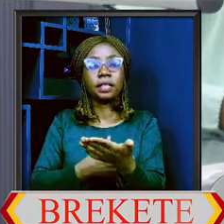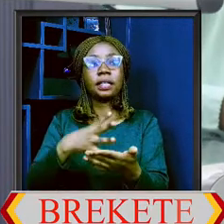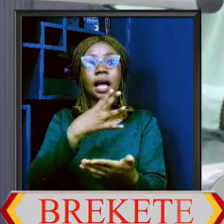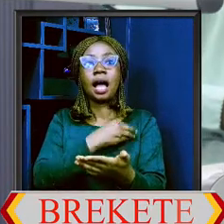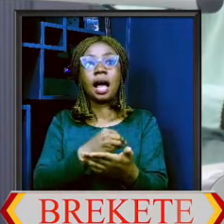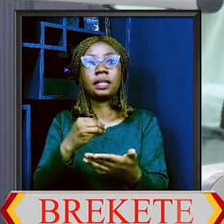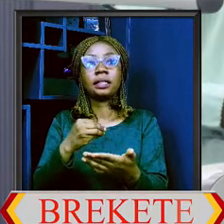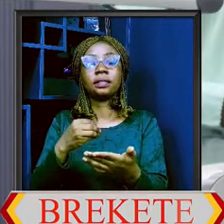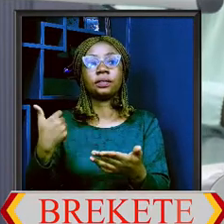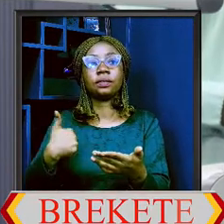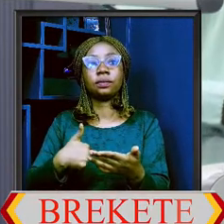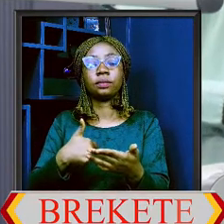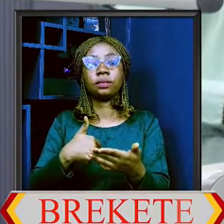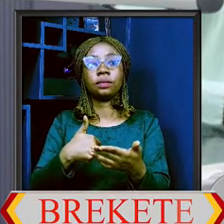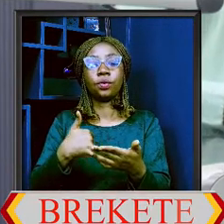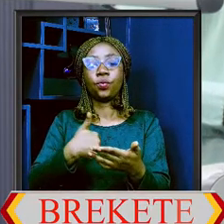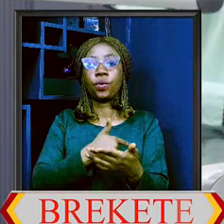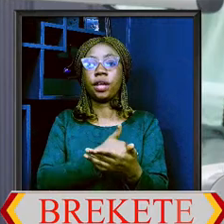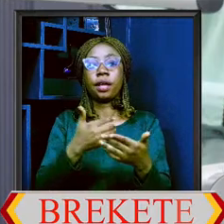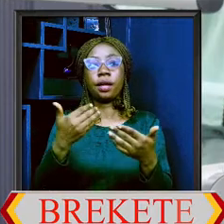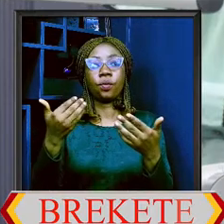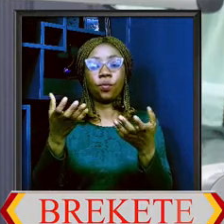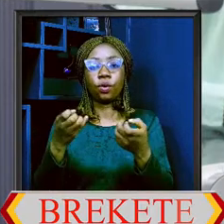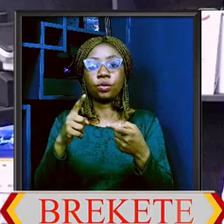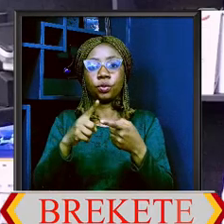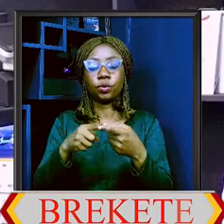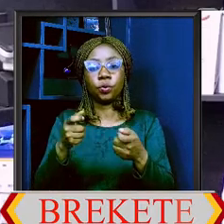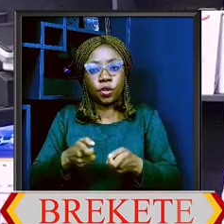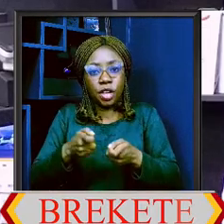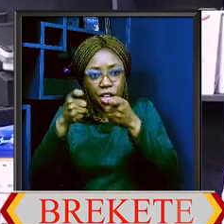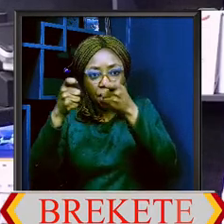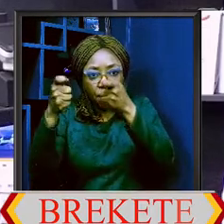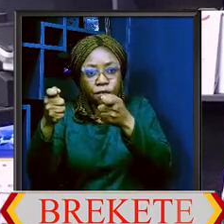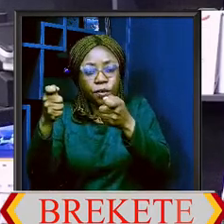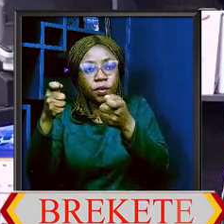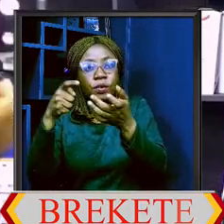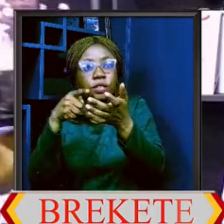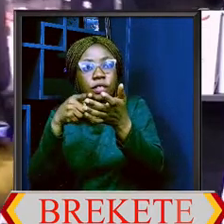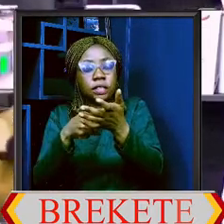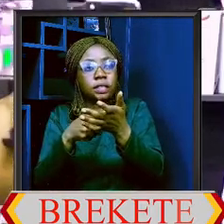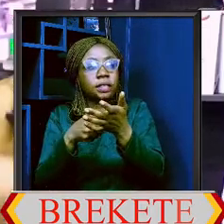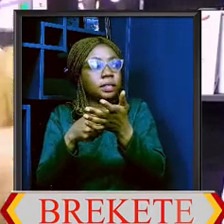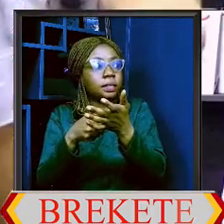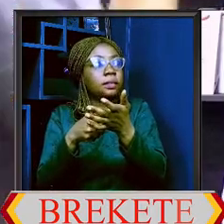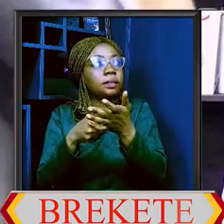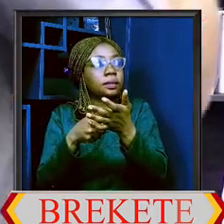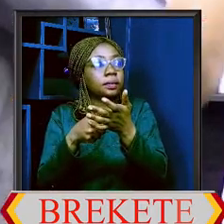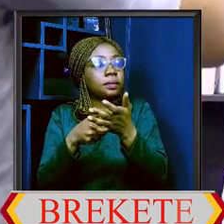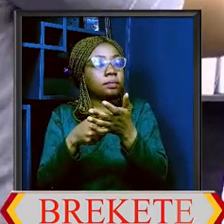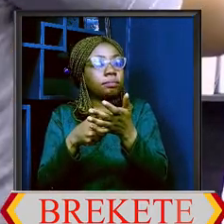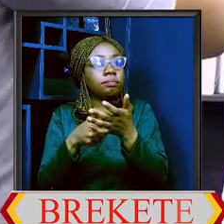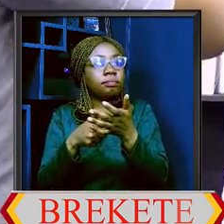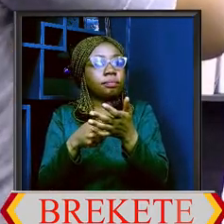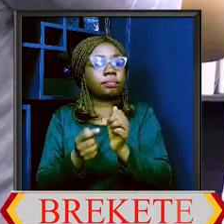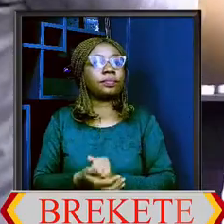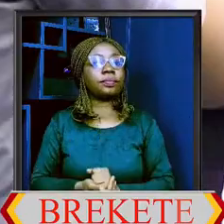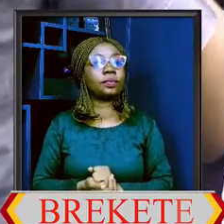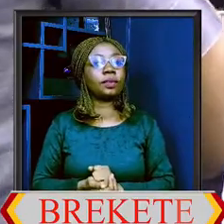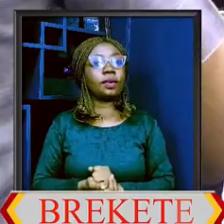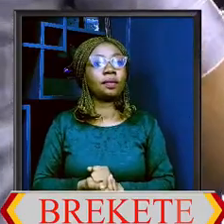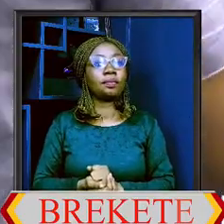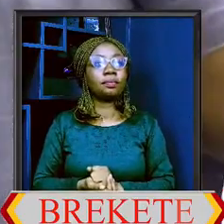and uh we have this we want to do this uh hand over this yes